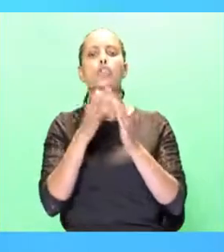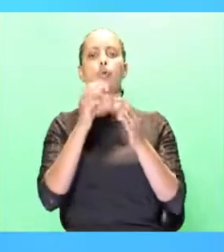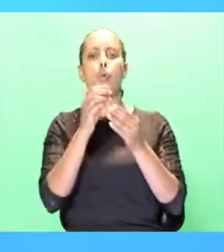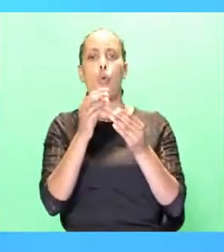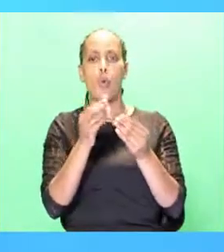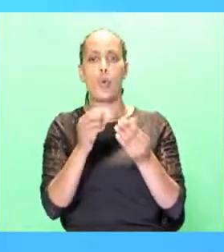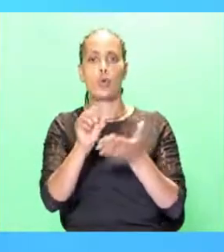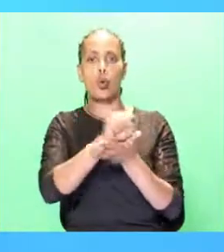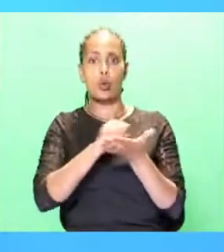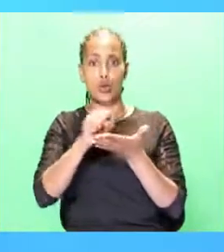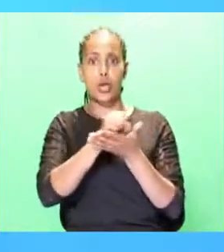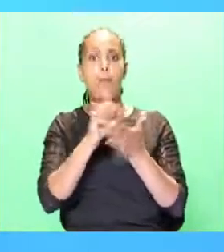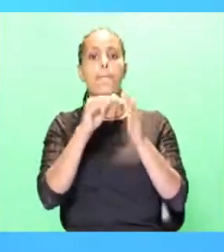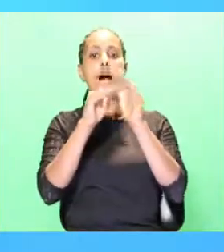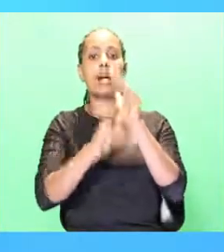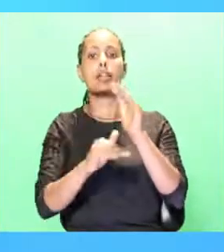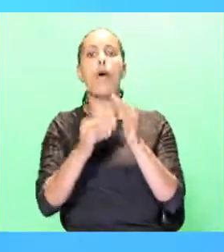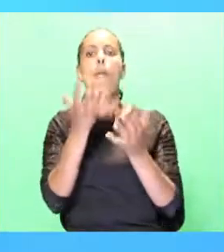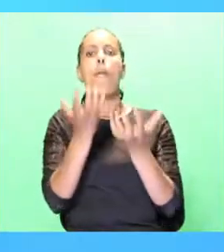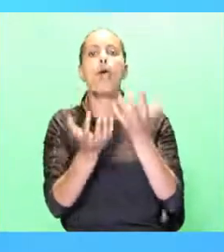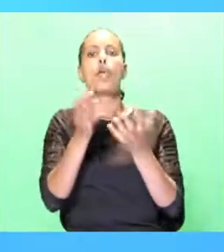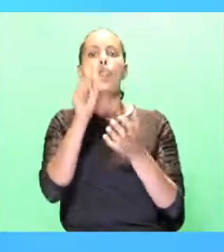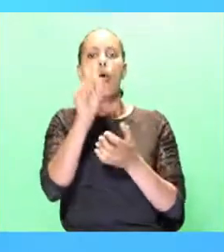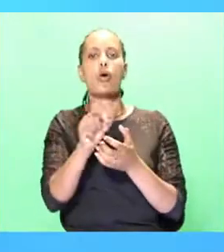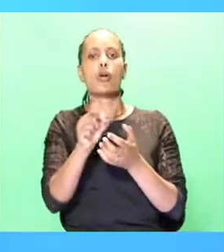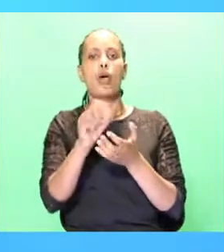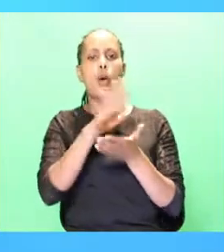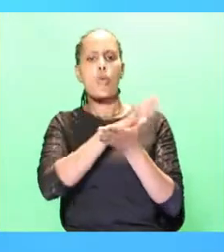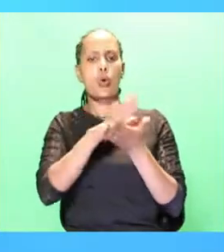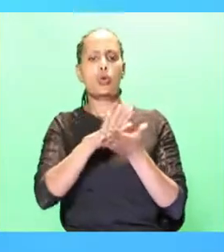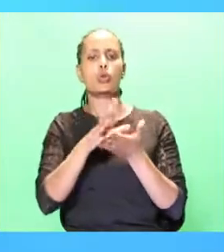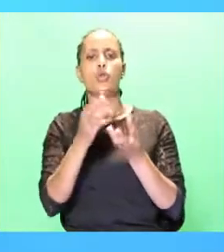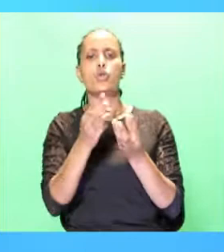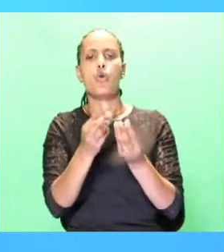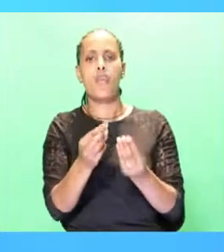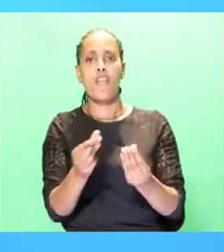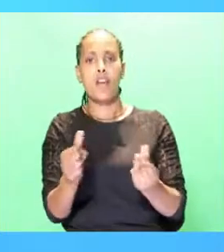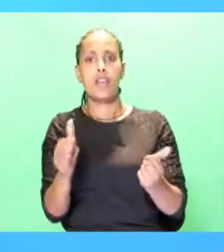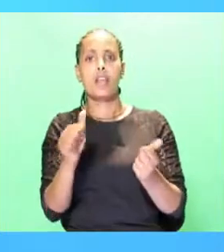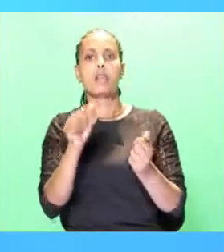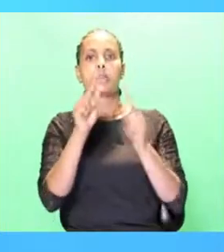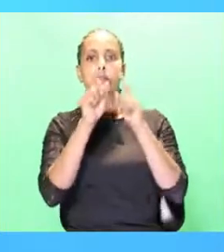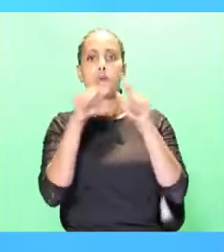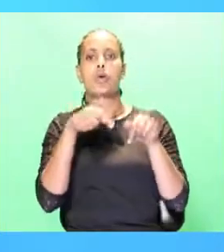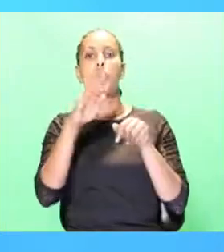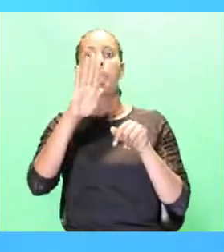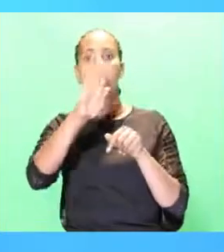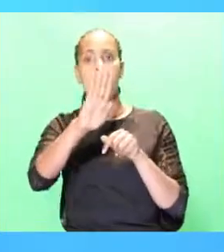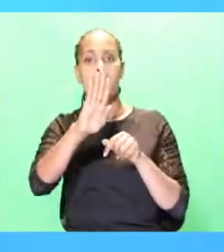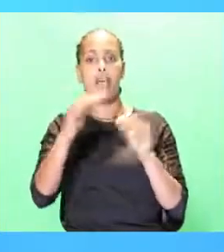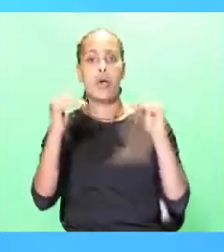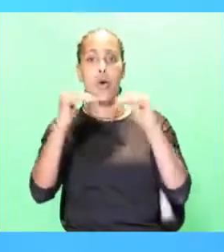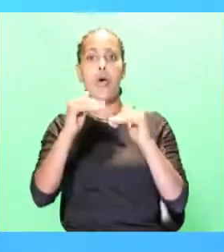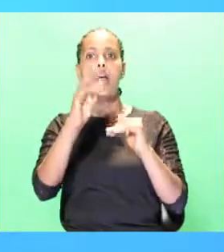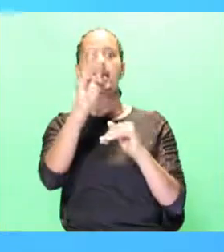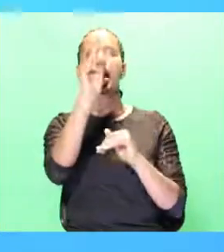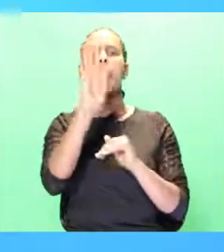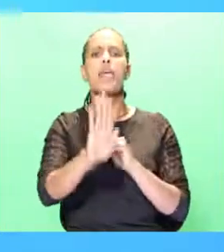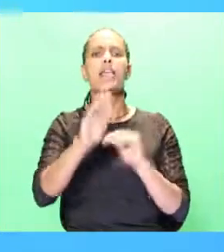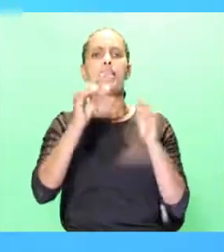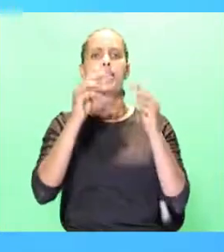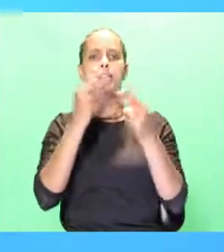solution minus boiling point of a pure solvent T0B equal Kb